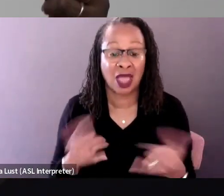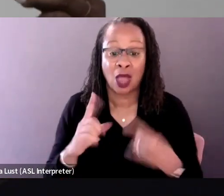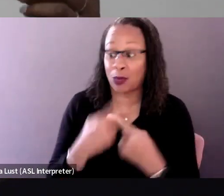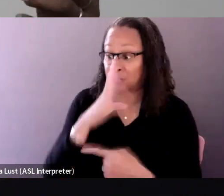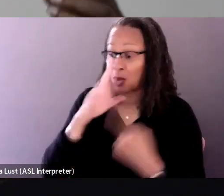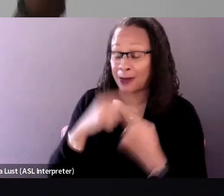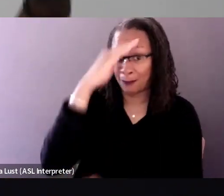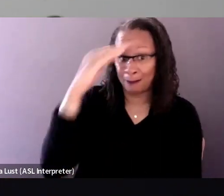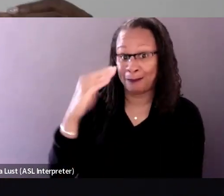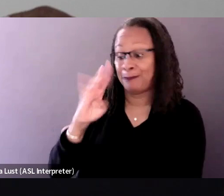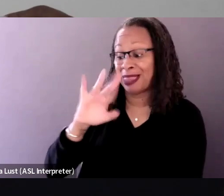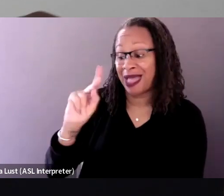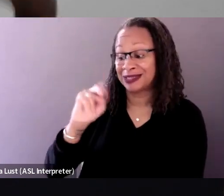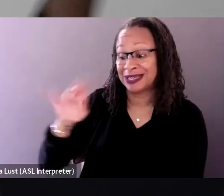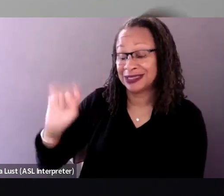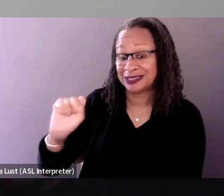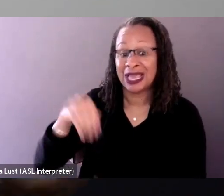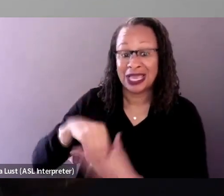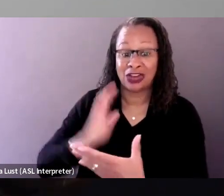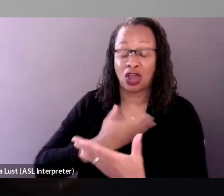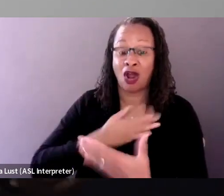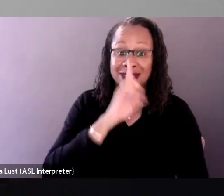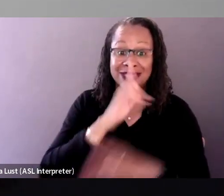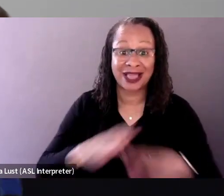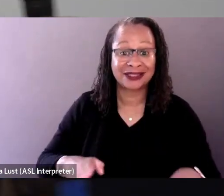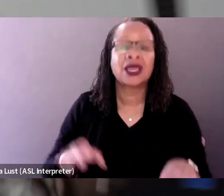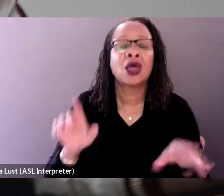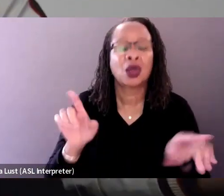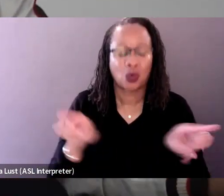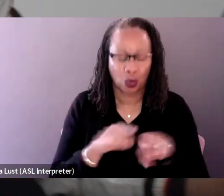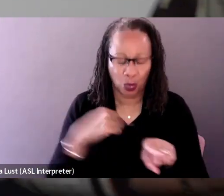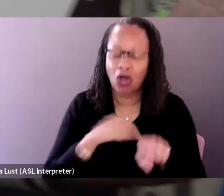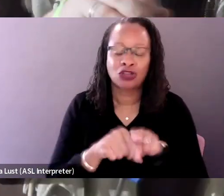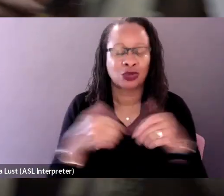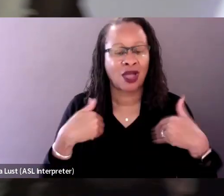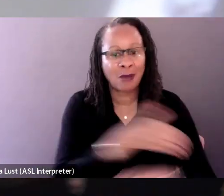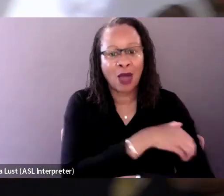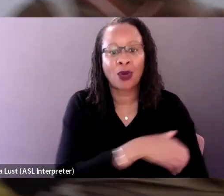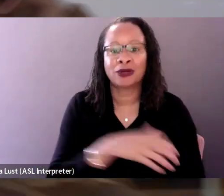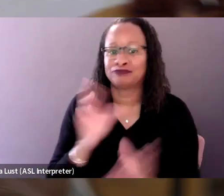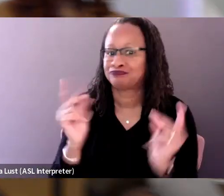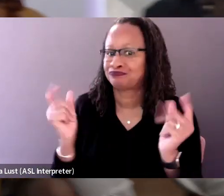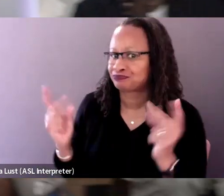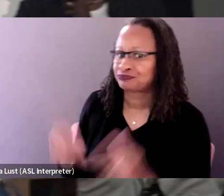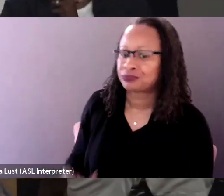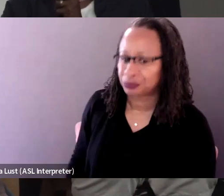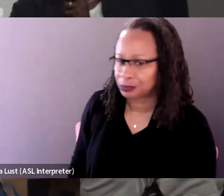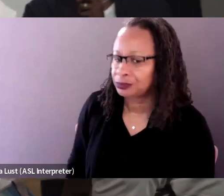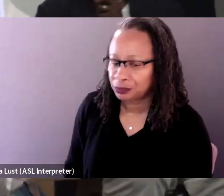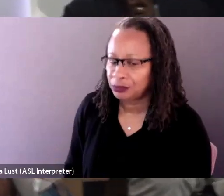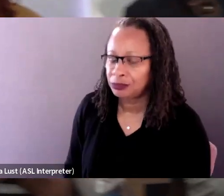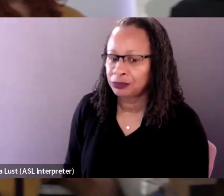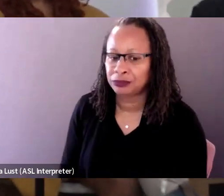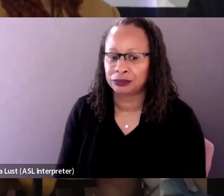don't, in our silence, we're also powerful. That's right. Yep, that's beautiful. Let's give it up for that one. That's